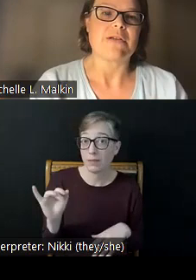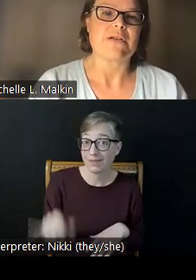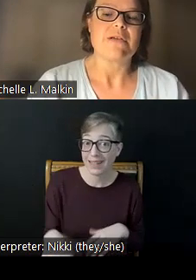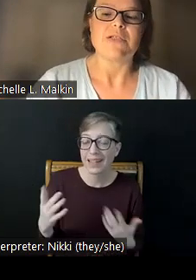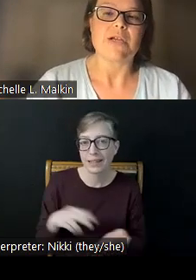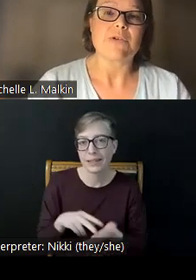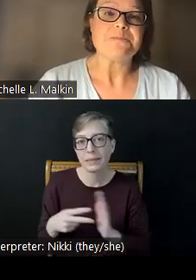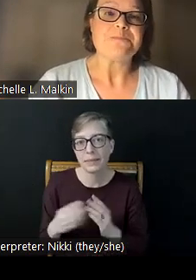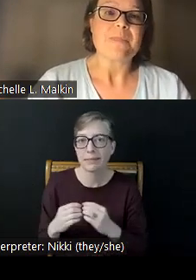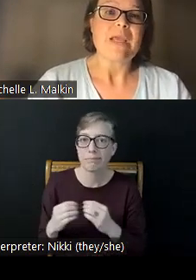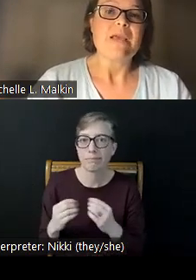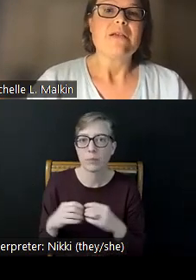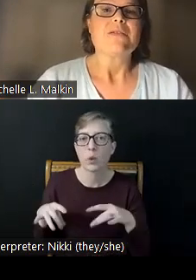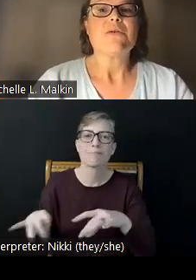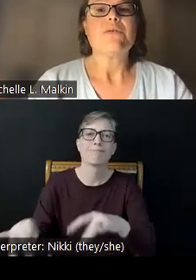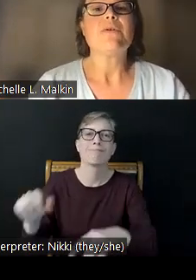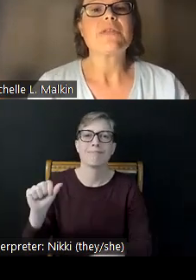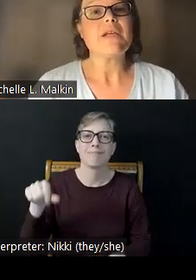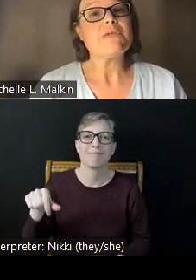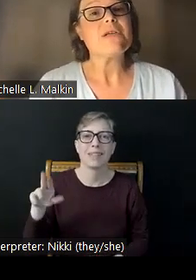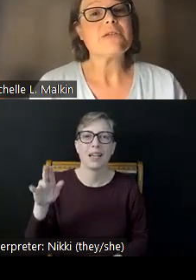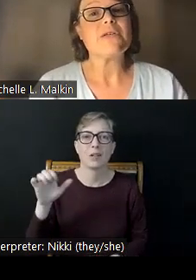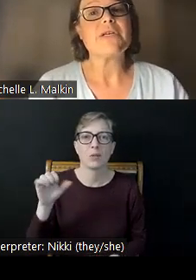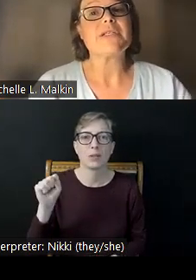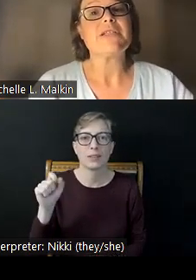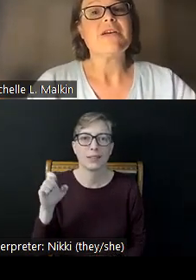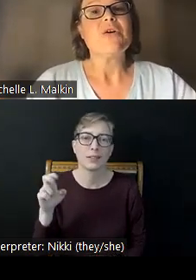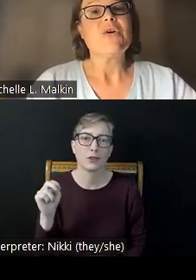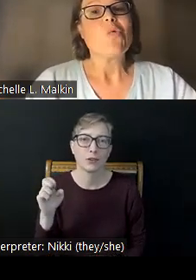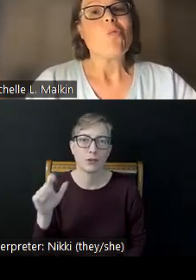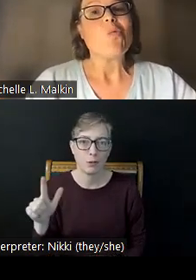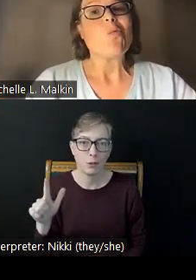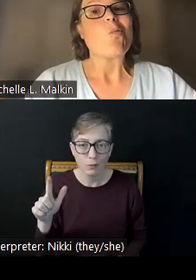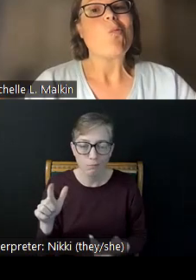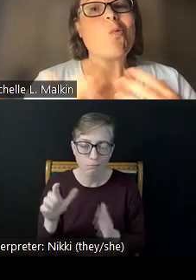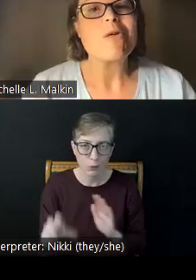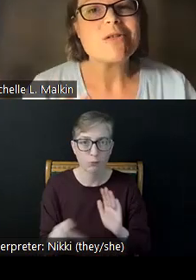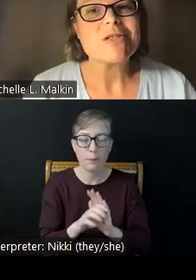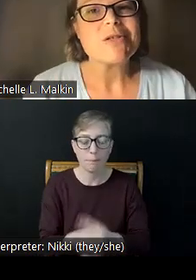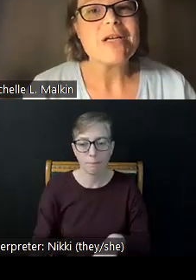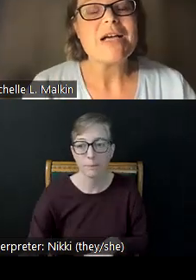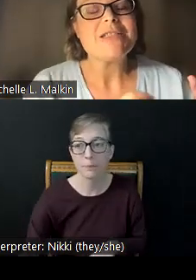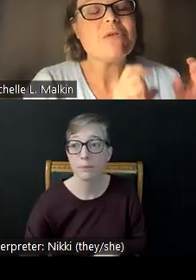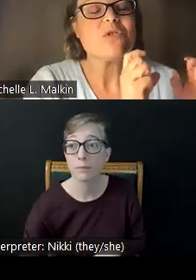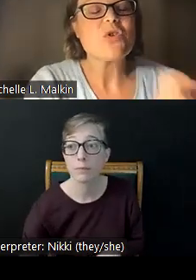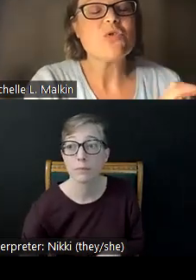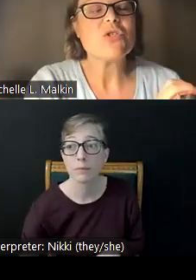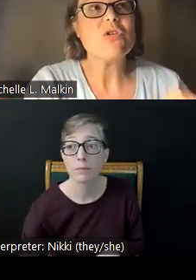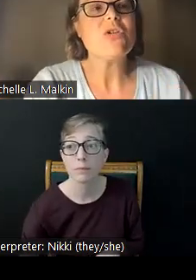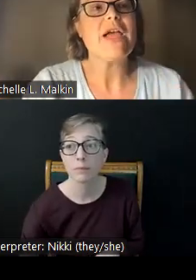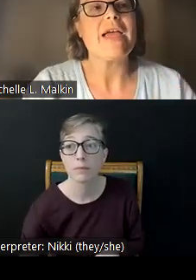in general. So then I was also curious, were there certain kinds of